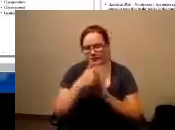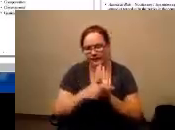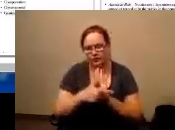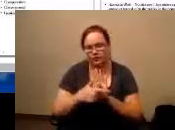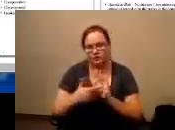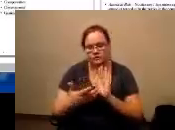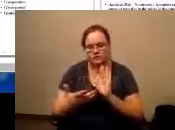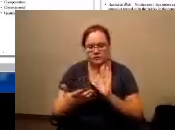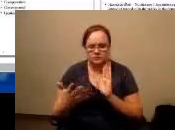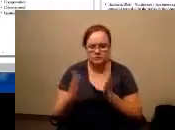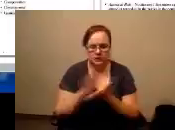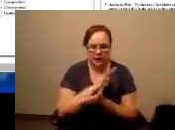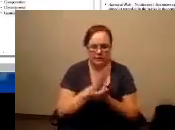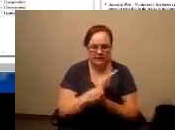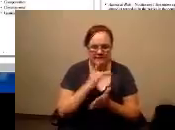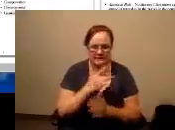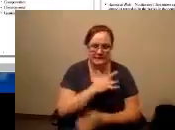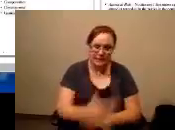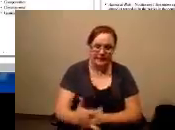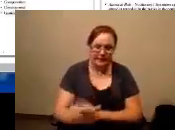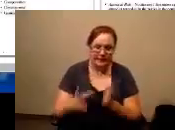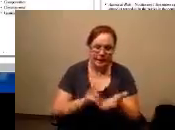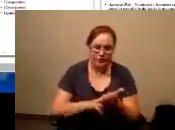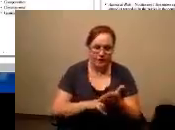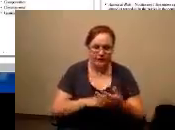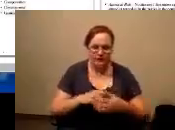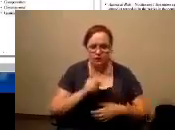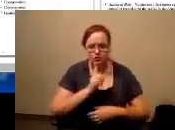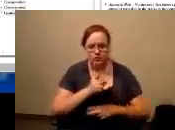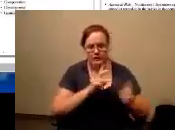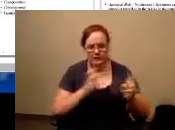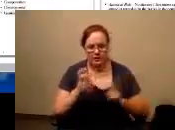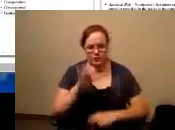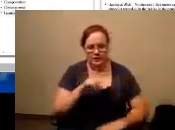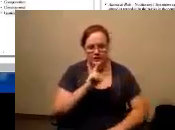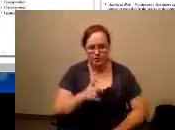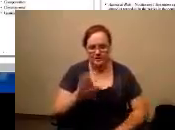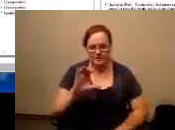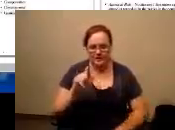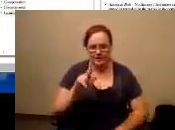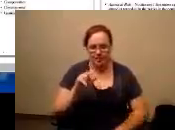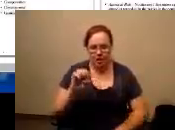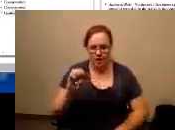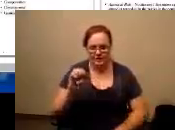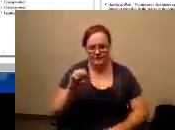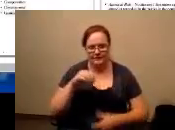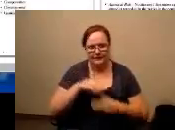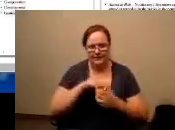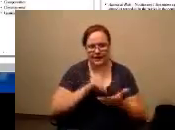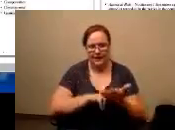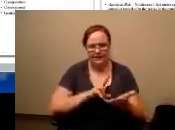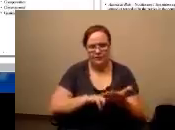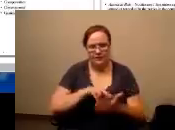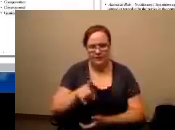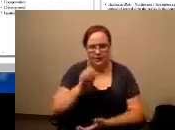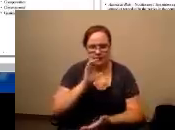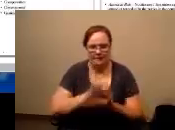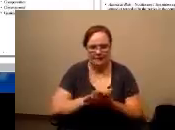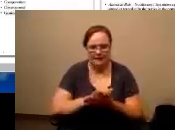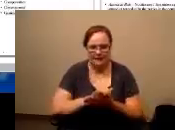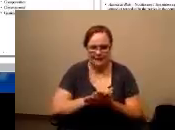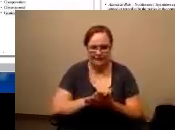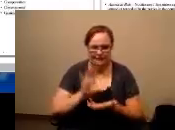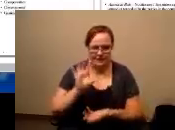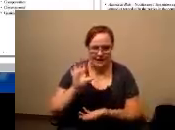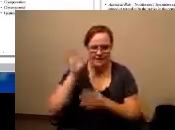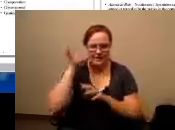contract. It's a situation where the real issue is that there's a clause in the contract that you believe got messed